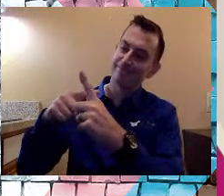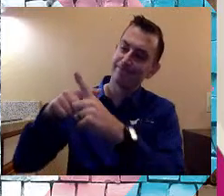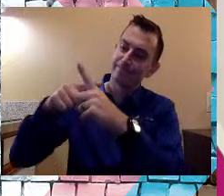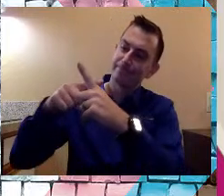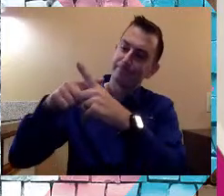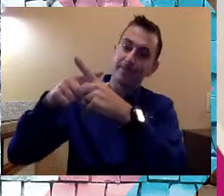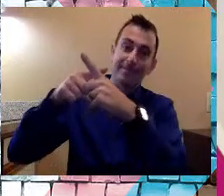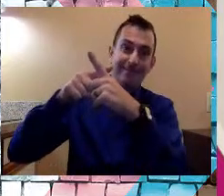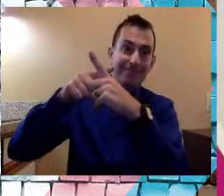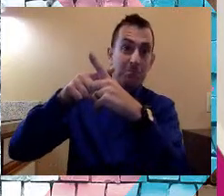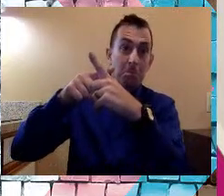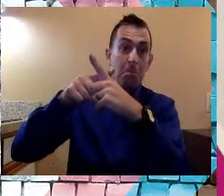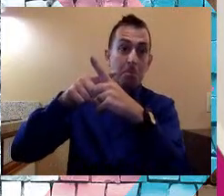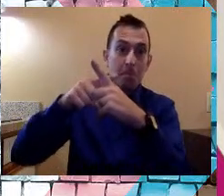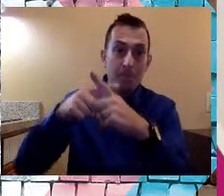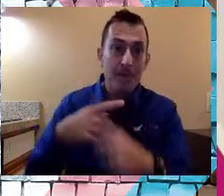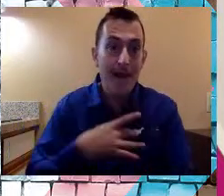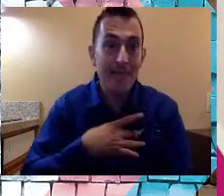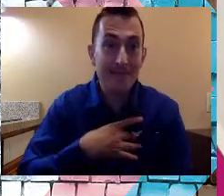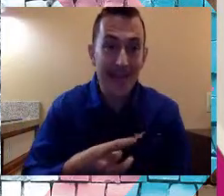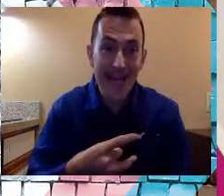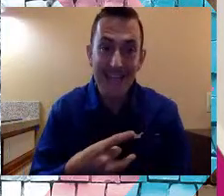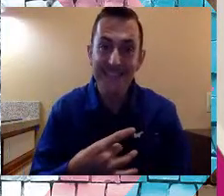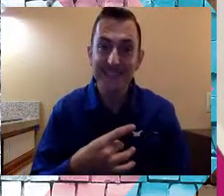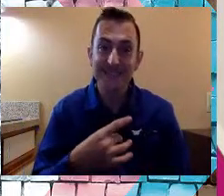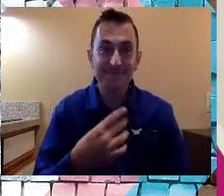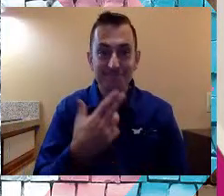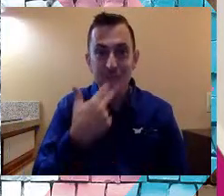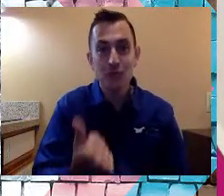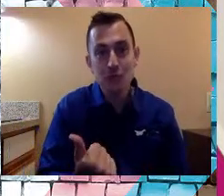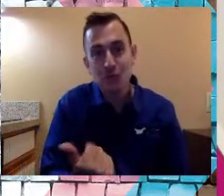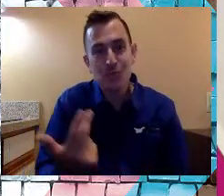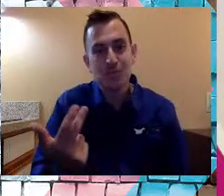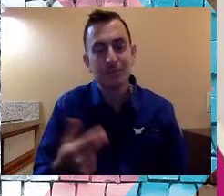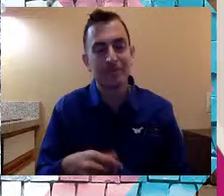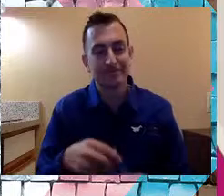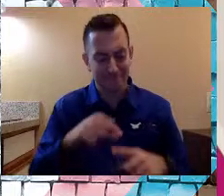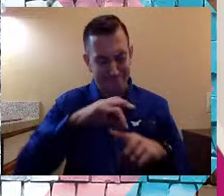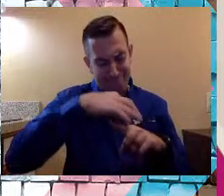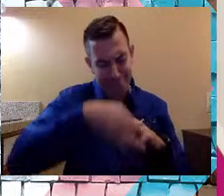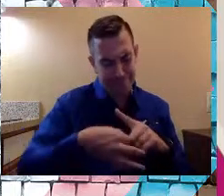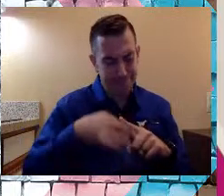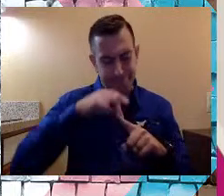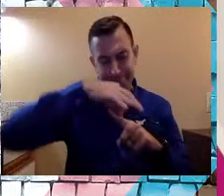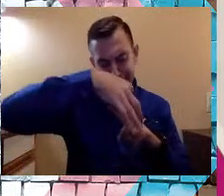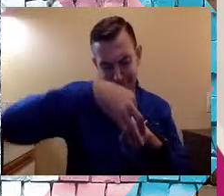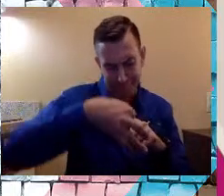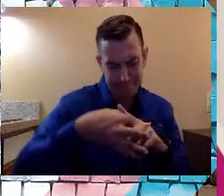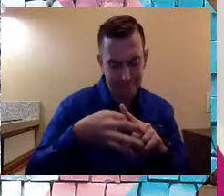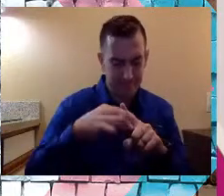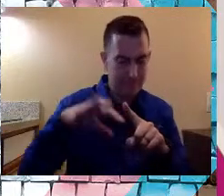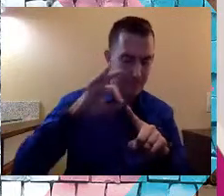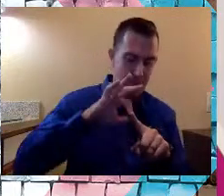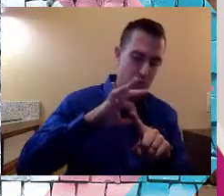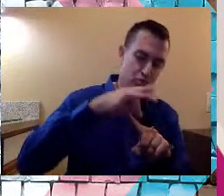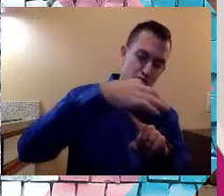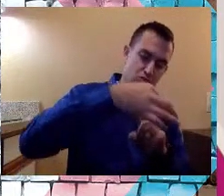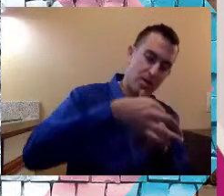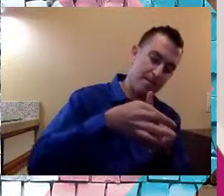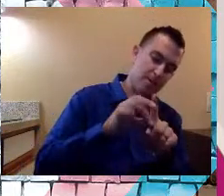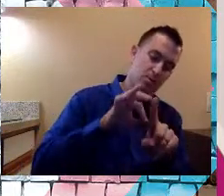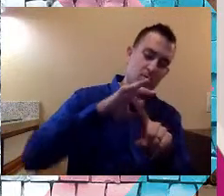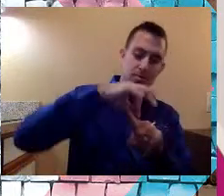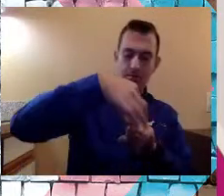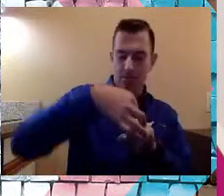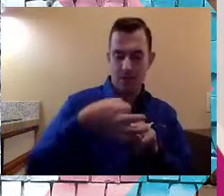it, and then I'm gonna go on the other side of it. So that's kind of cool. It gives my yarn and my wrapping a little